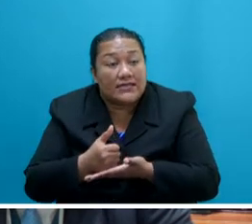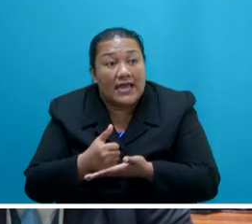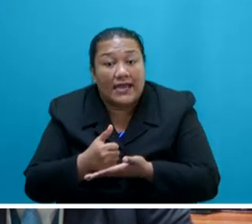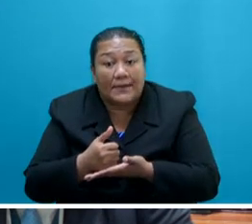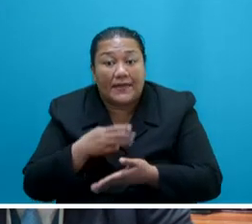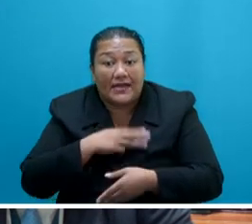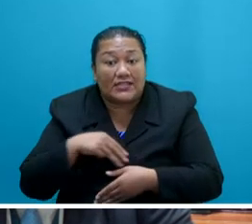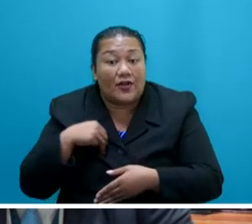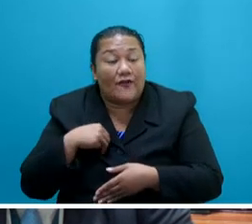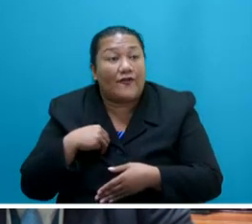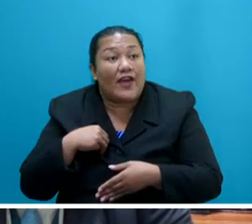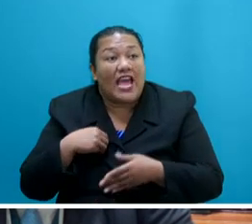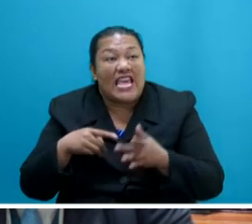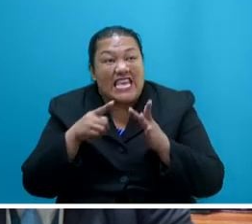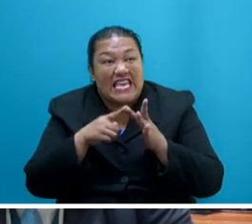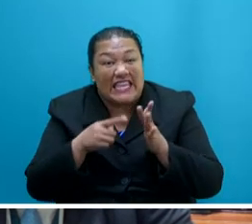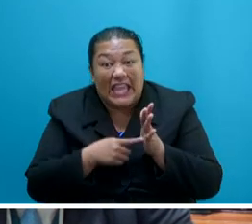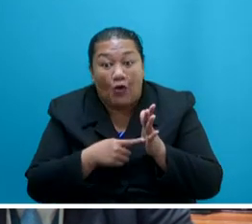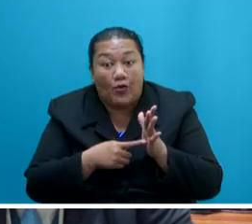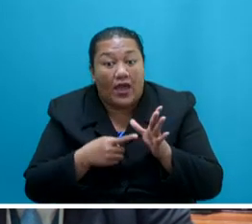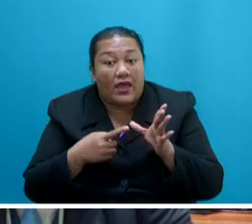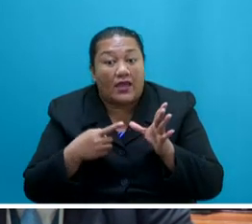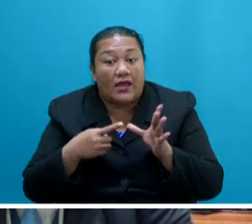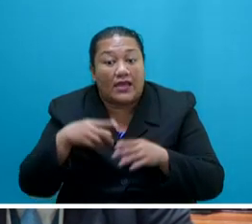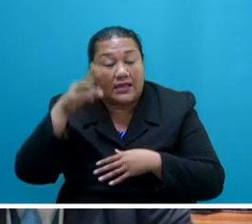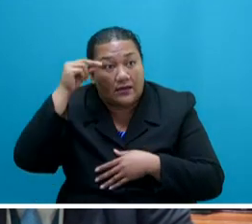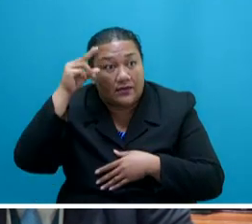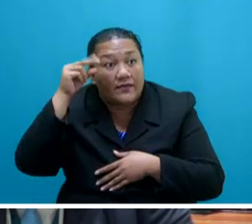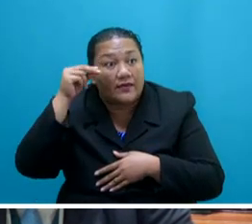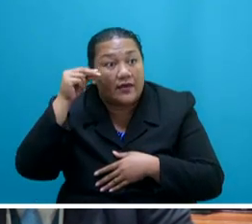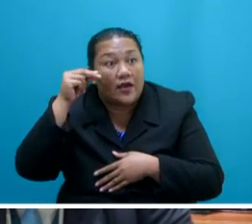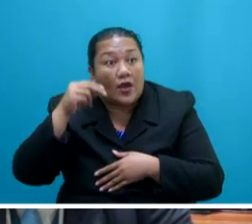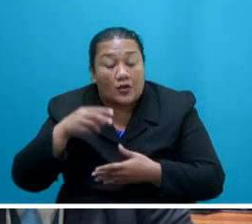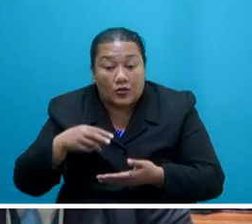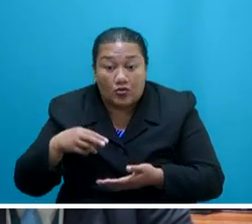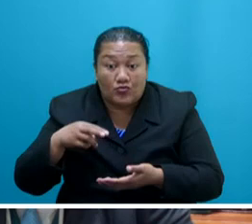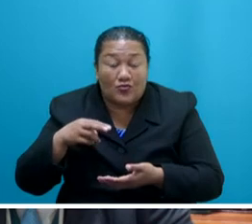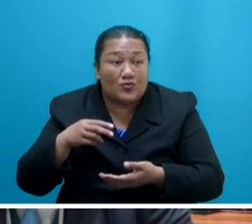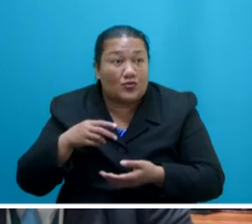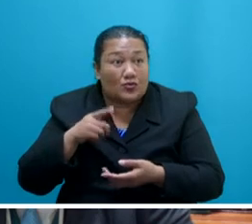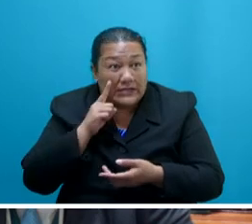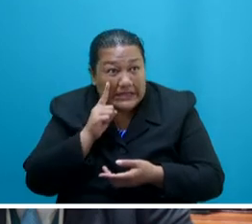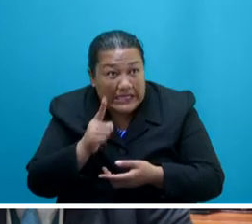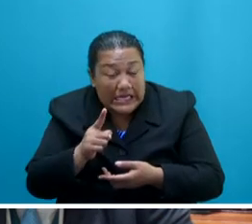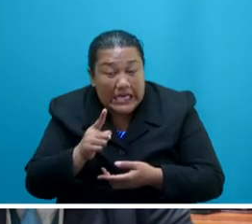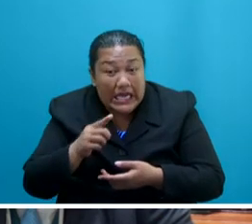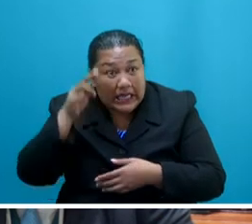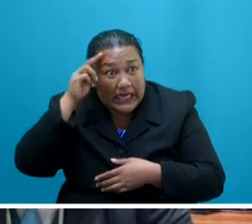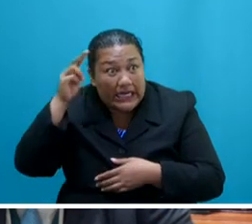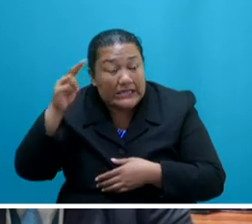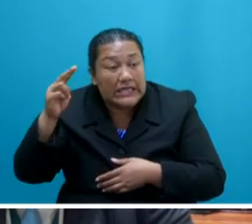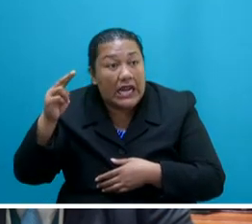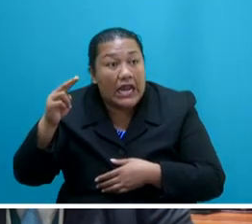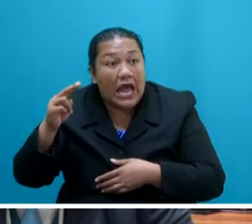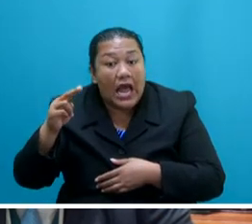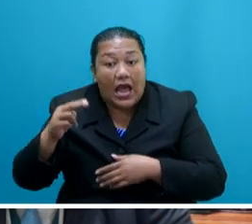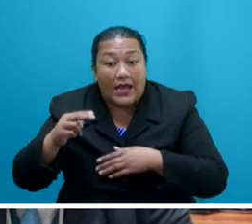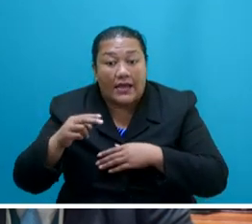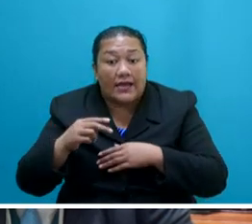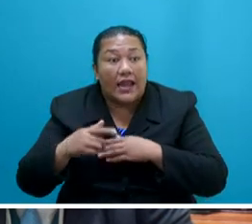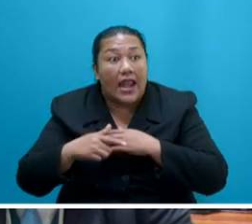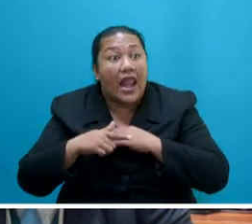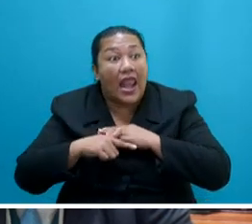reinstate Ratskuna Day instead of the Constitution Day. Also consider national scale of celebrations on the